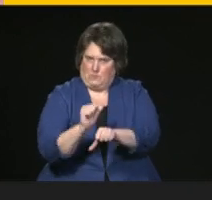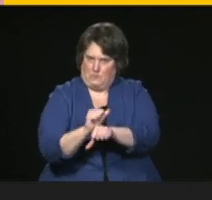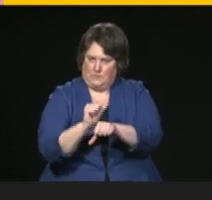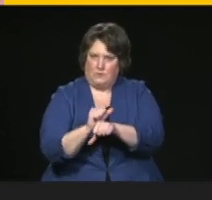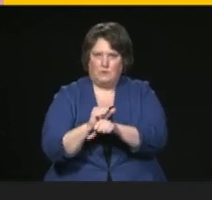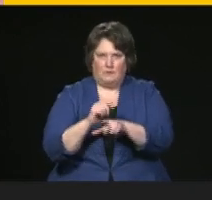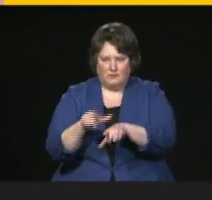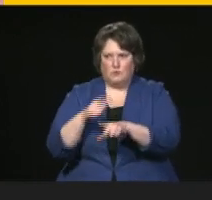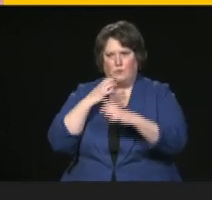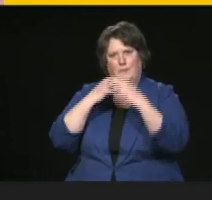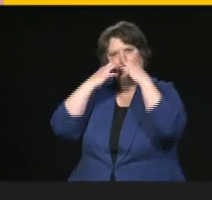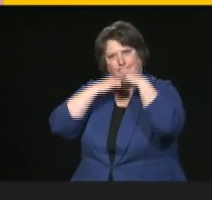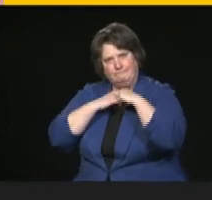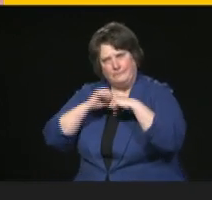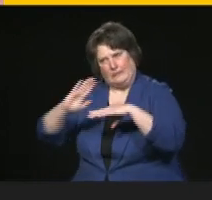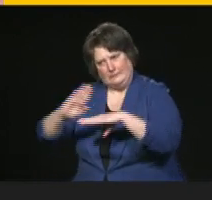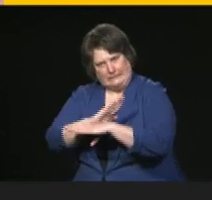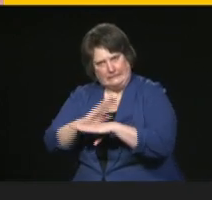take off in a few weeks,